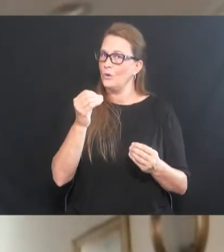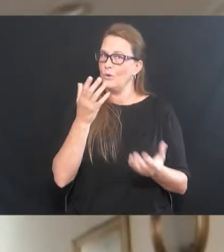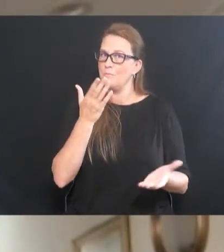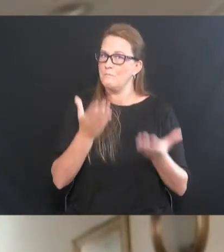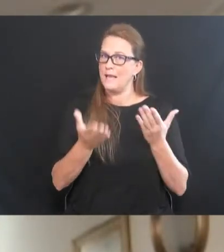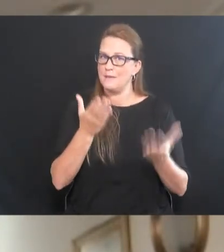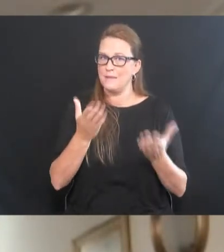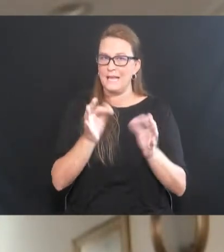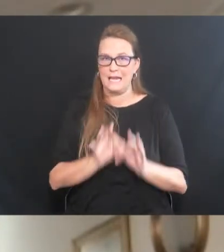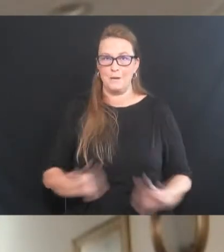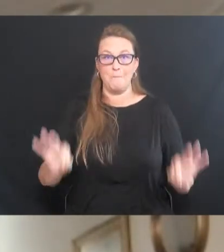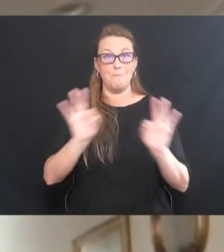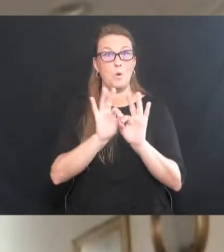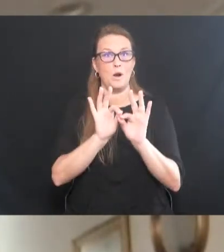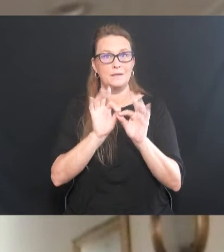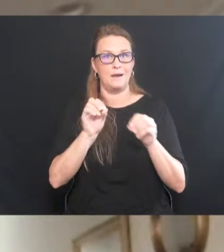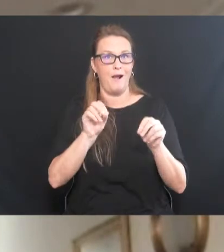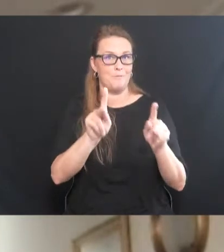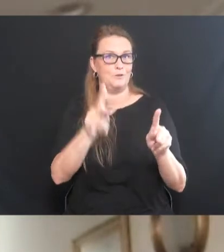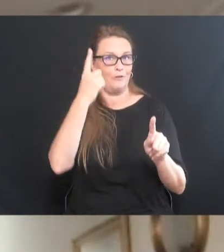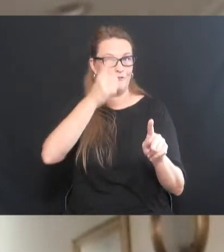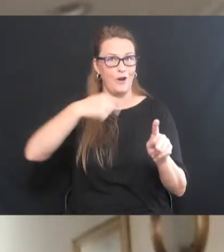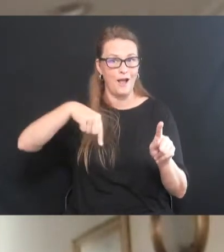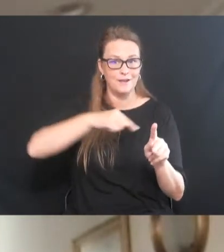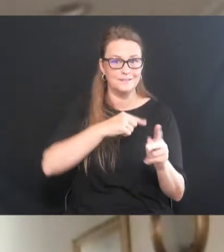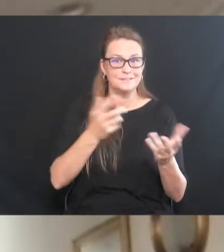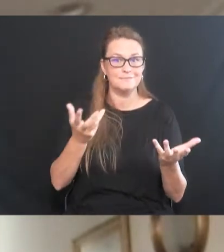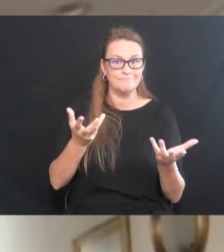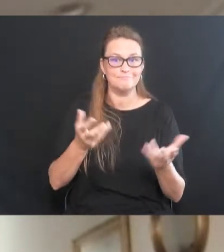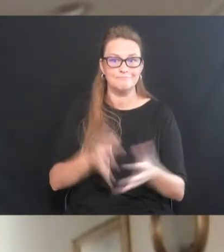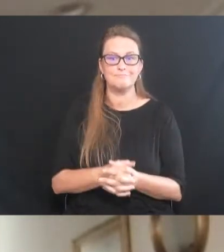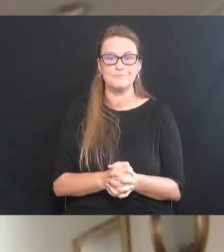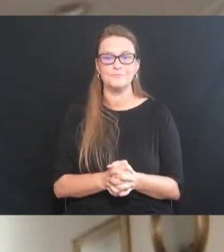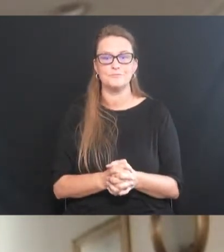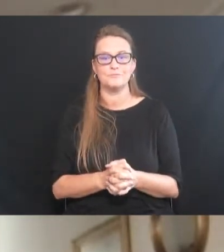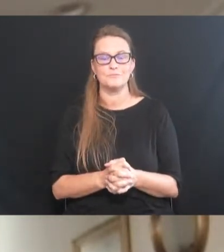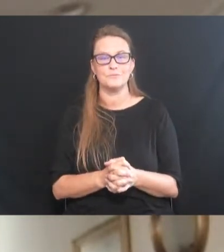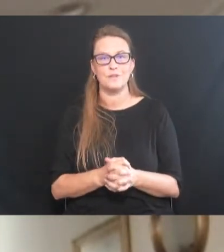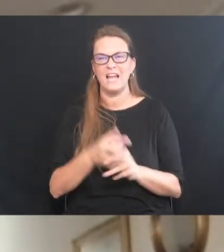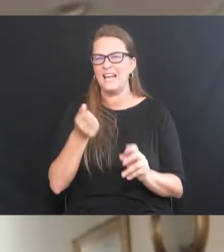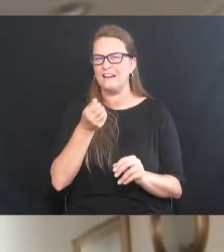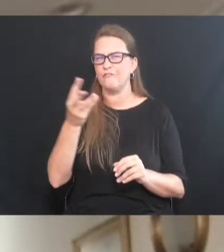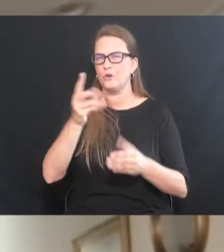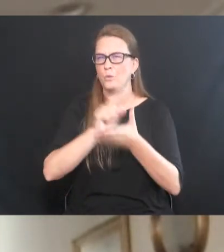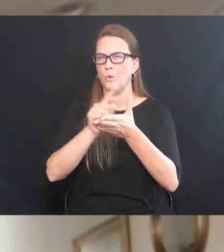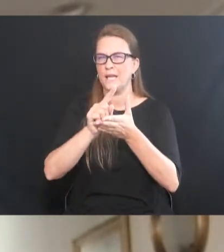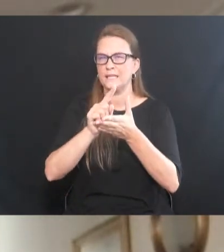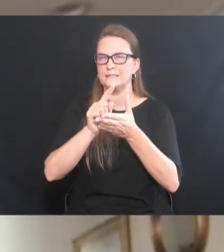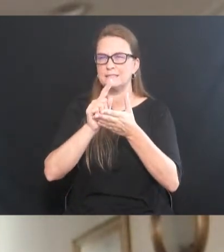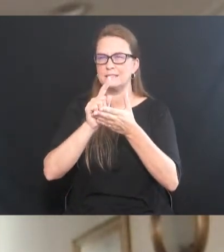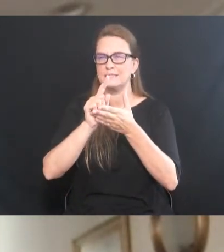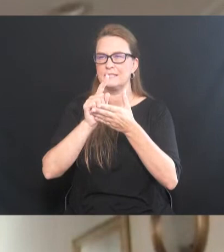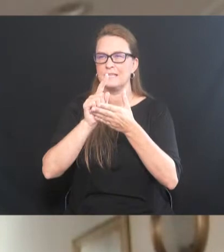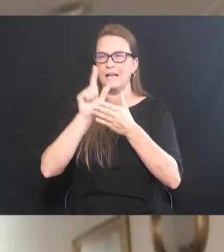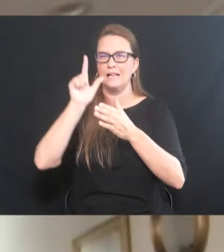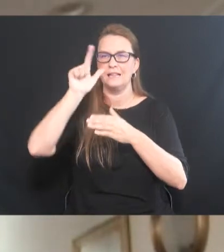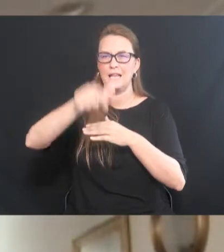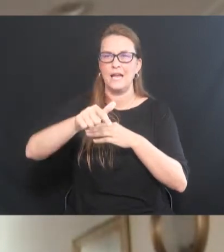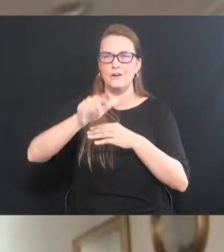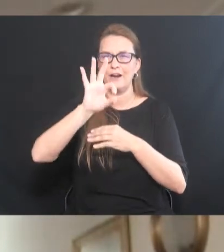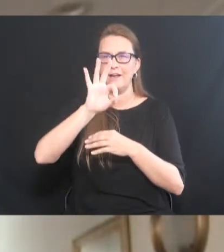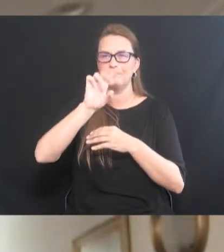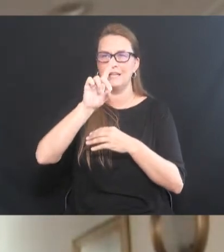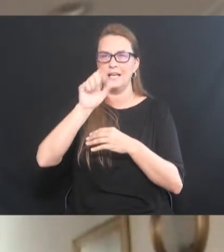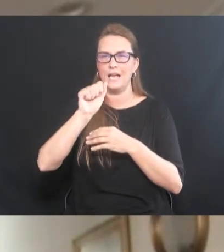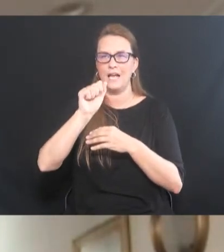an important opportunity for us. And then in a couple of weeks after that, the FDA